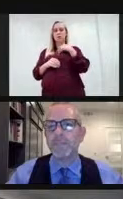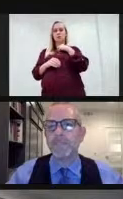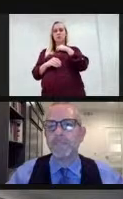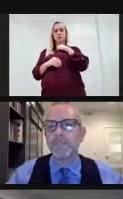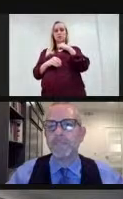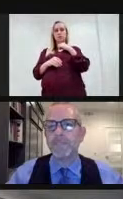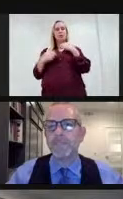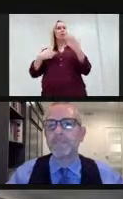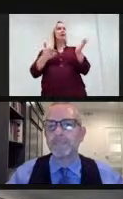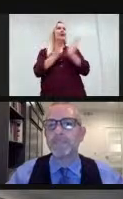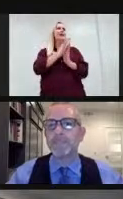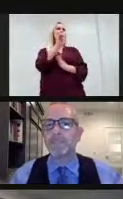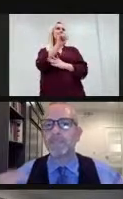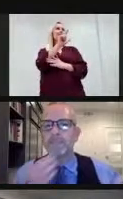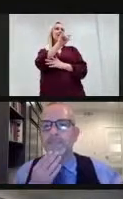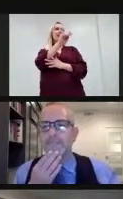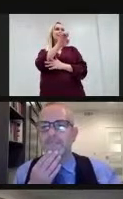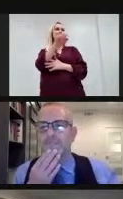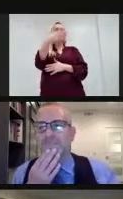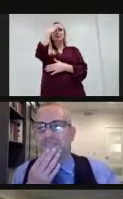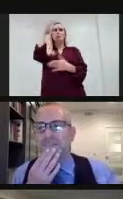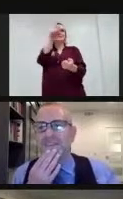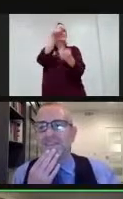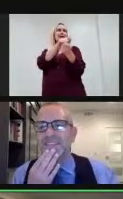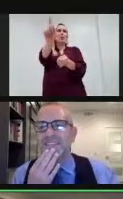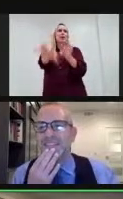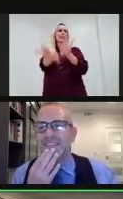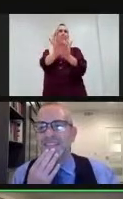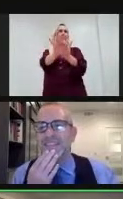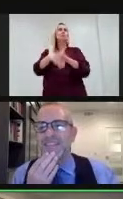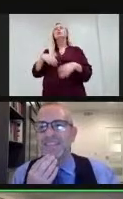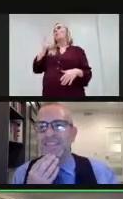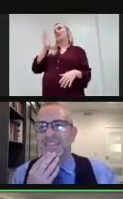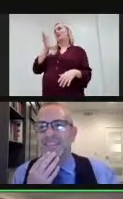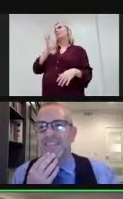I'm going to ask Alice for it. She'll know exactly where it is. She will.